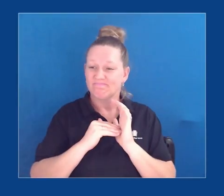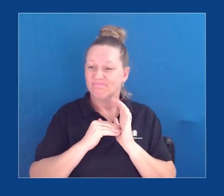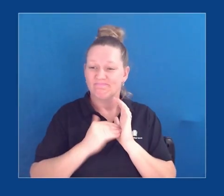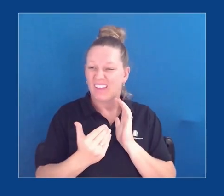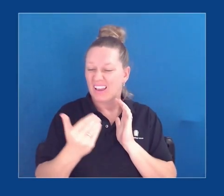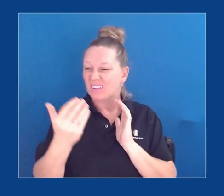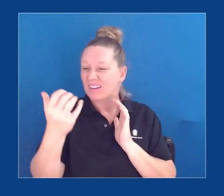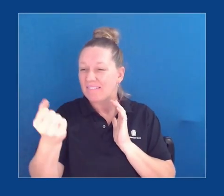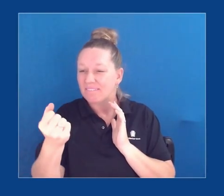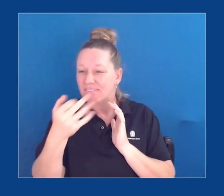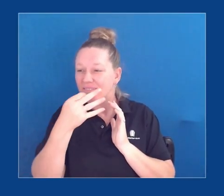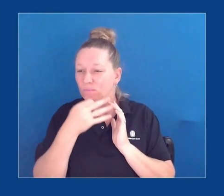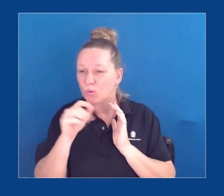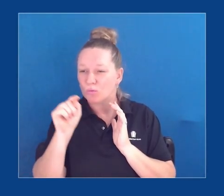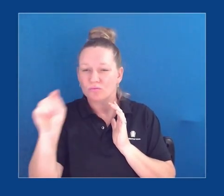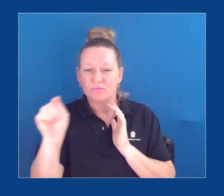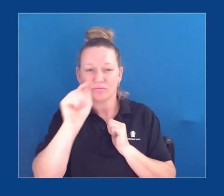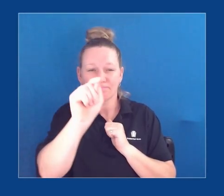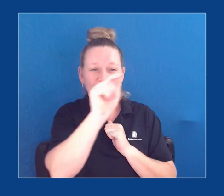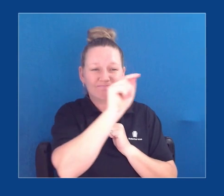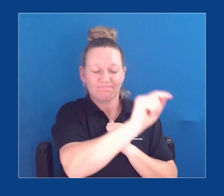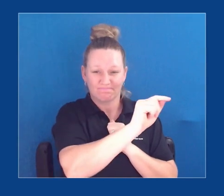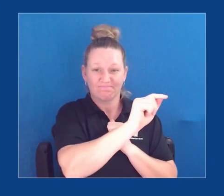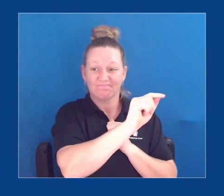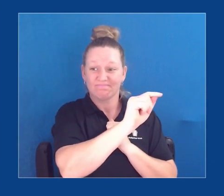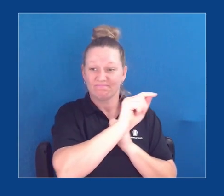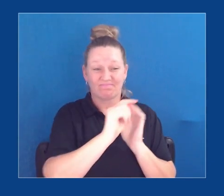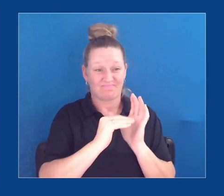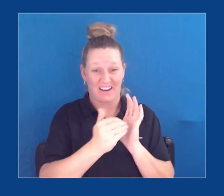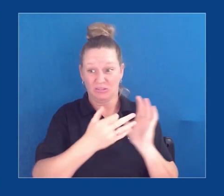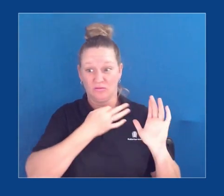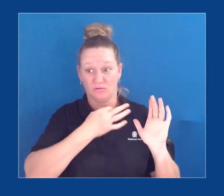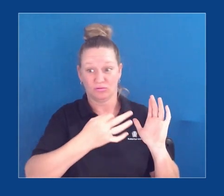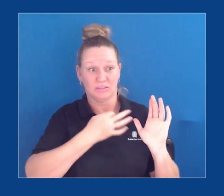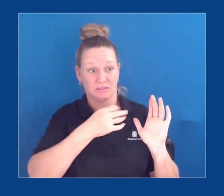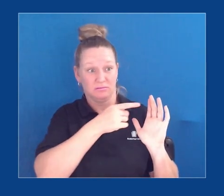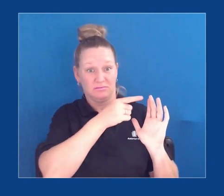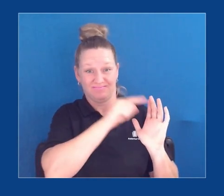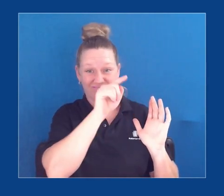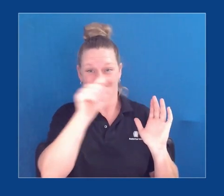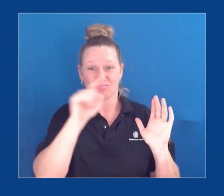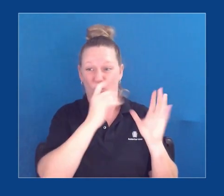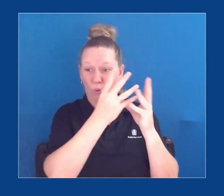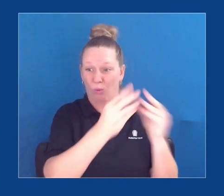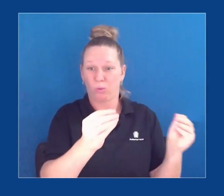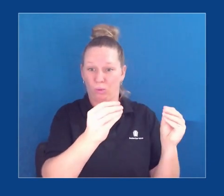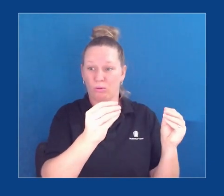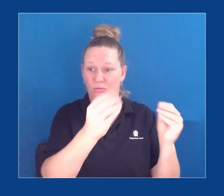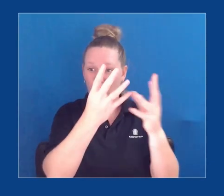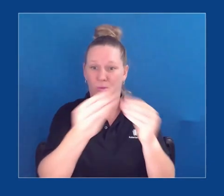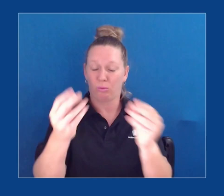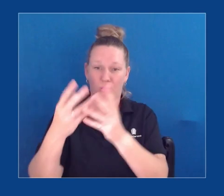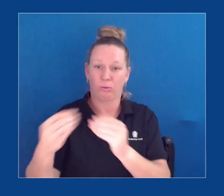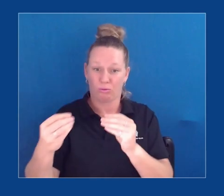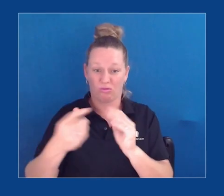regions. Many of these are now in danger of being lost forever. Indigenous performances are one of